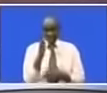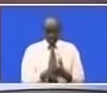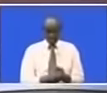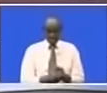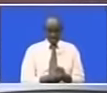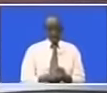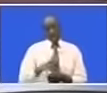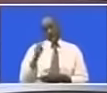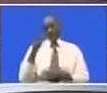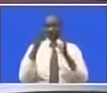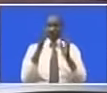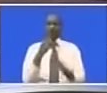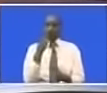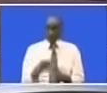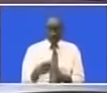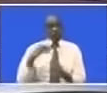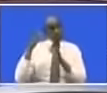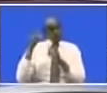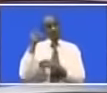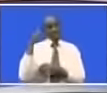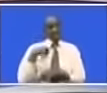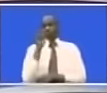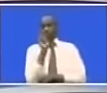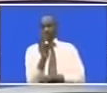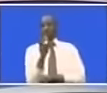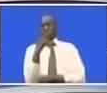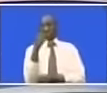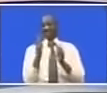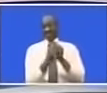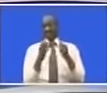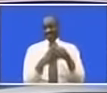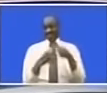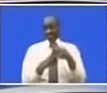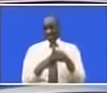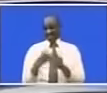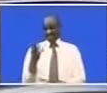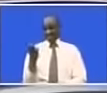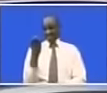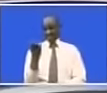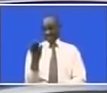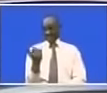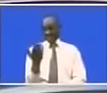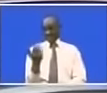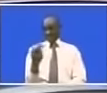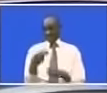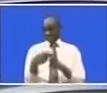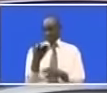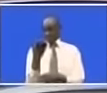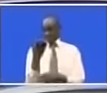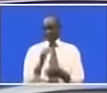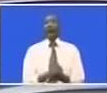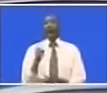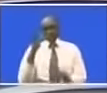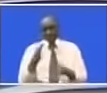Excuse me. Marik Youth Group, you say, you hope Kenyans are watching. 2017 is not too far away.